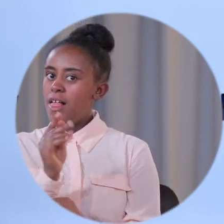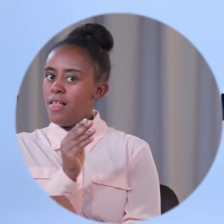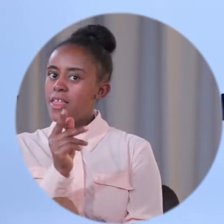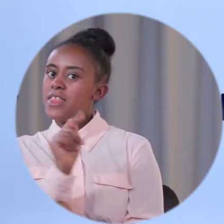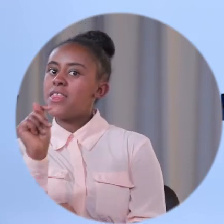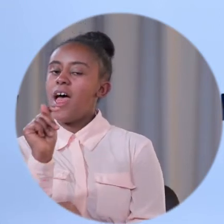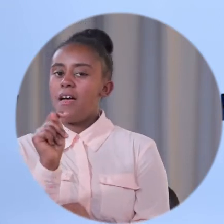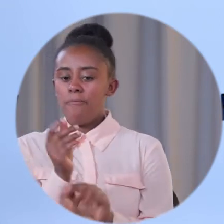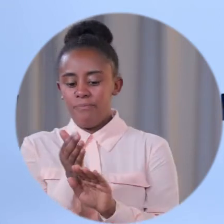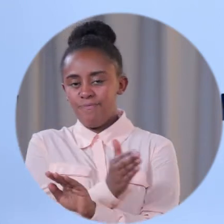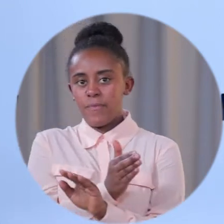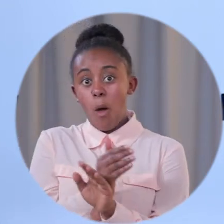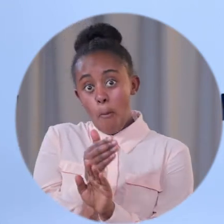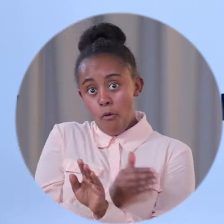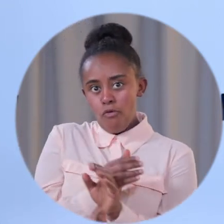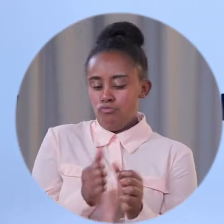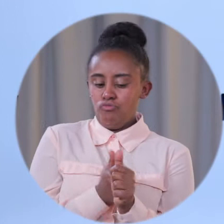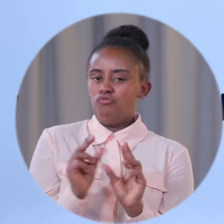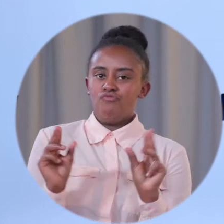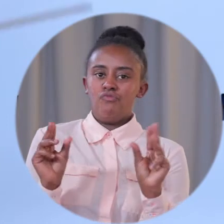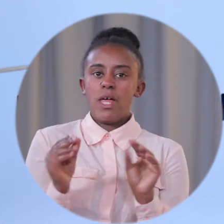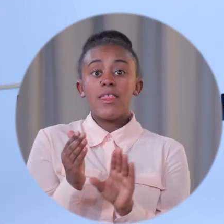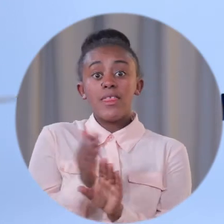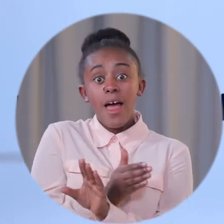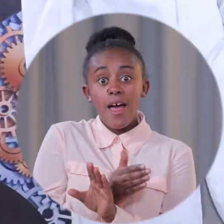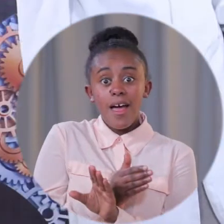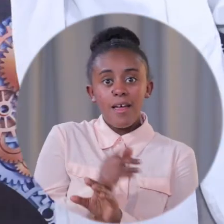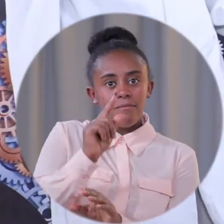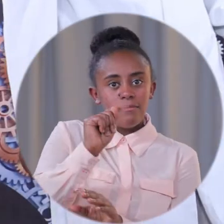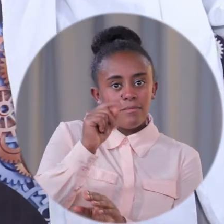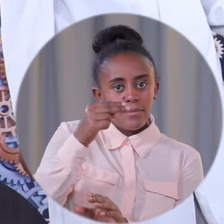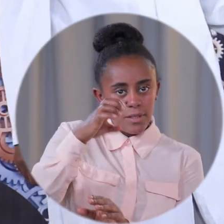the before the adjective. You can see over here.